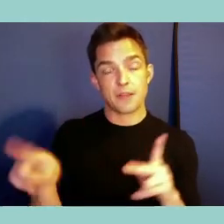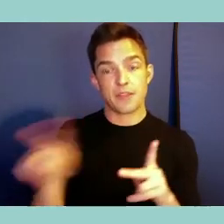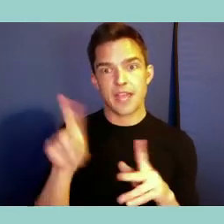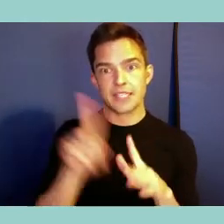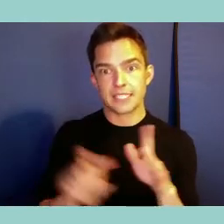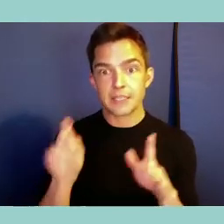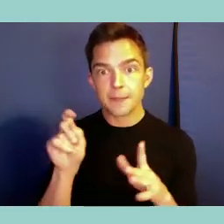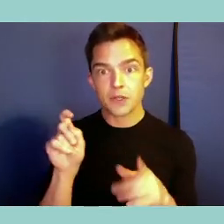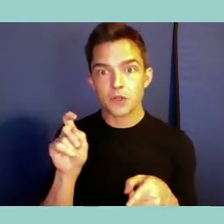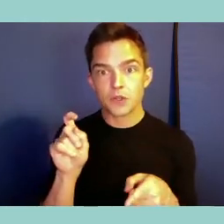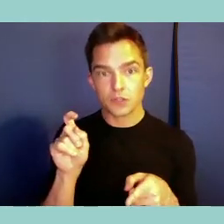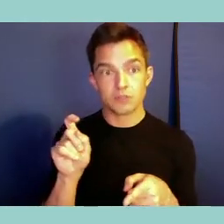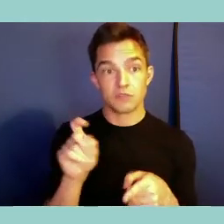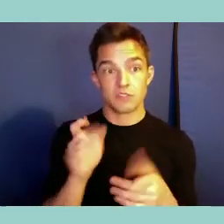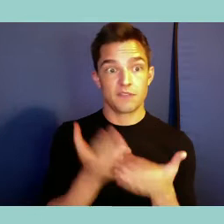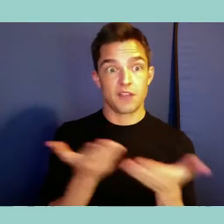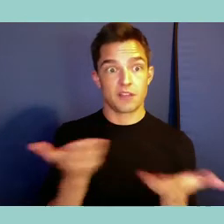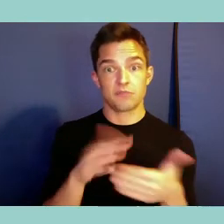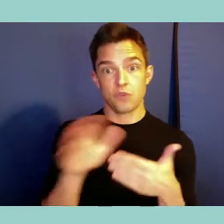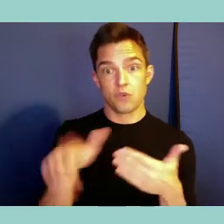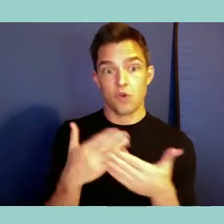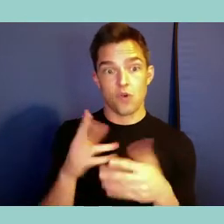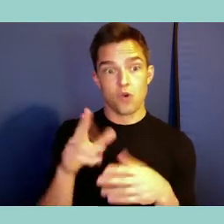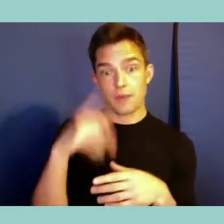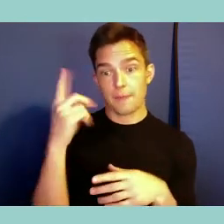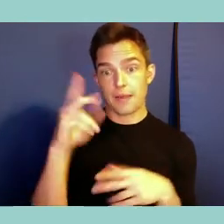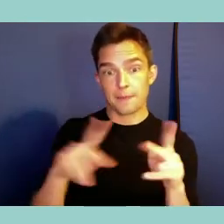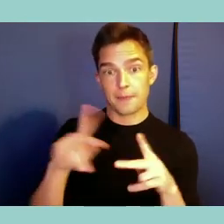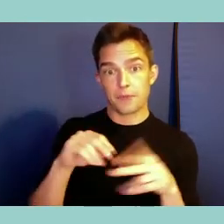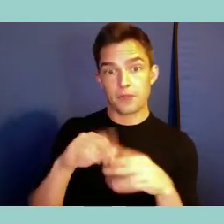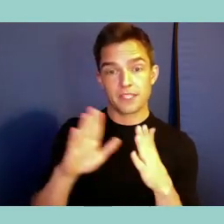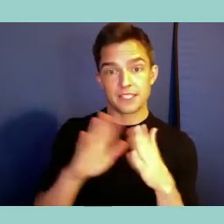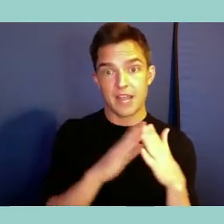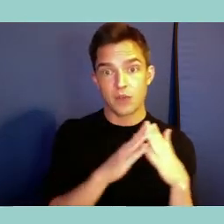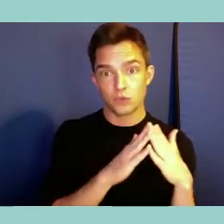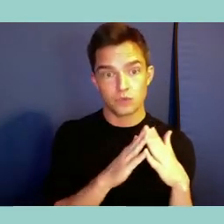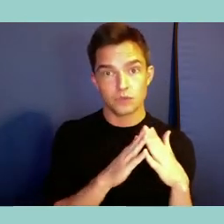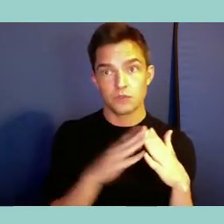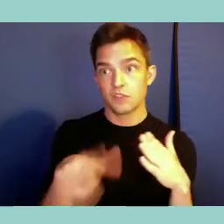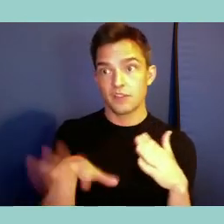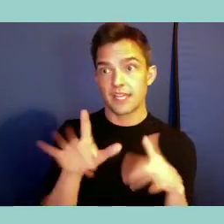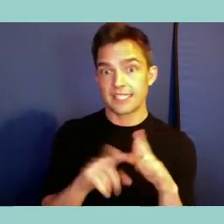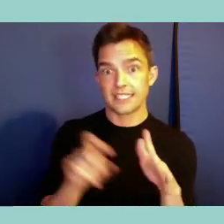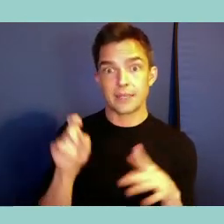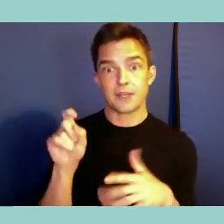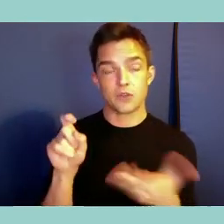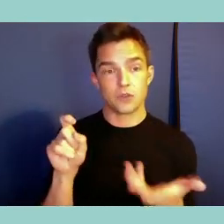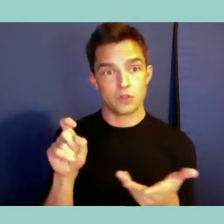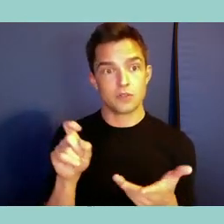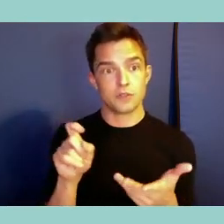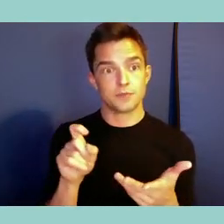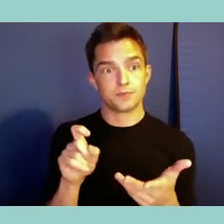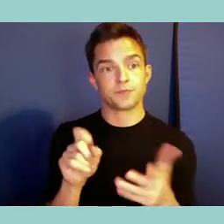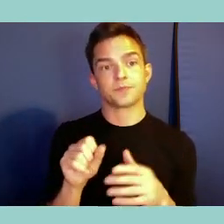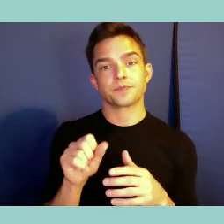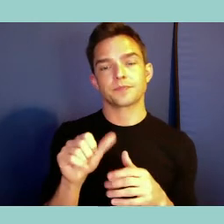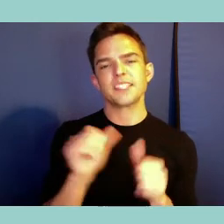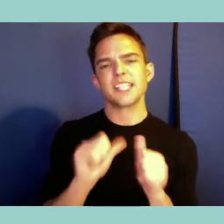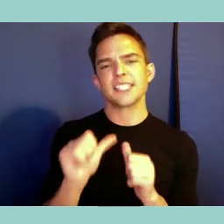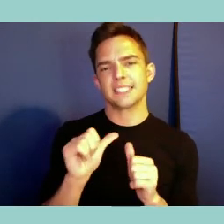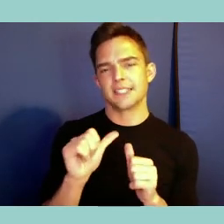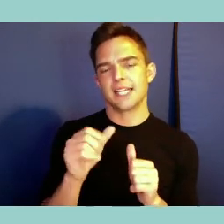had disappeared. In fact, all of the black people in the town had disappeared. A scene from the